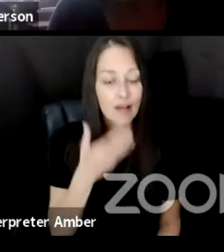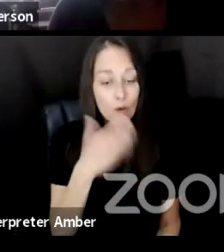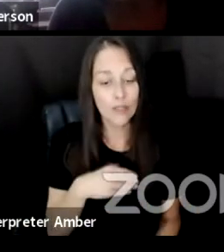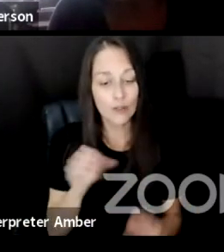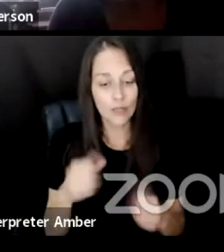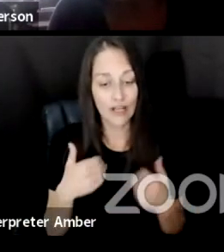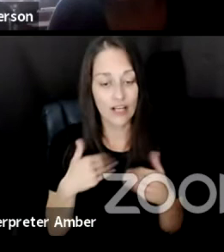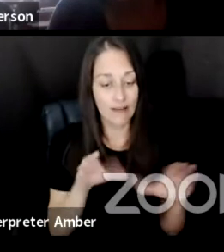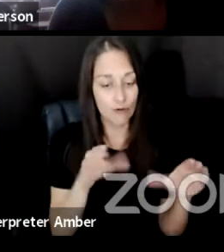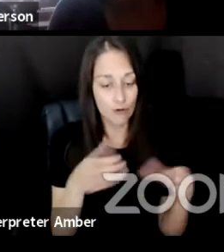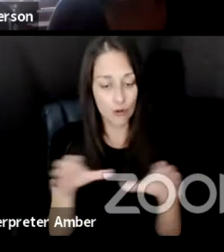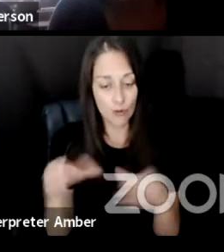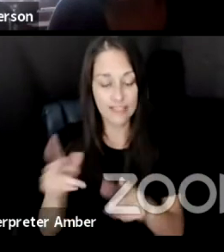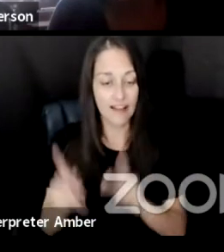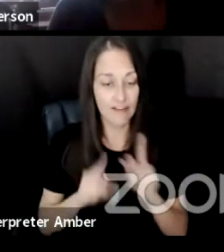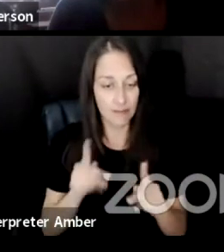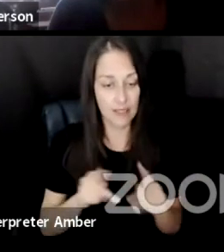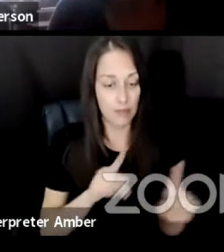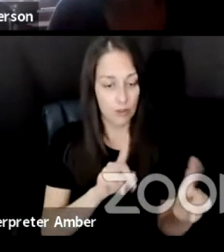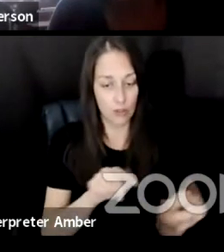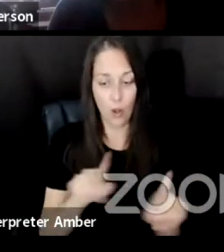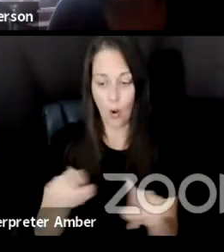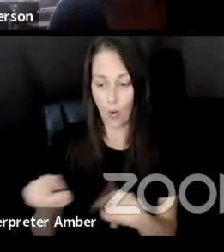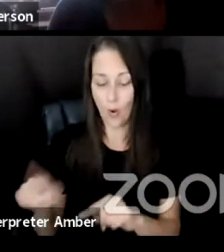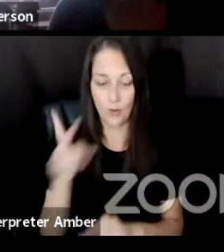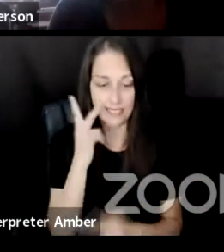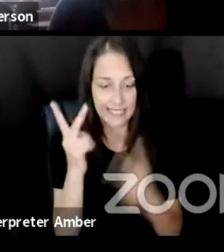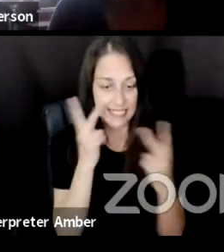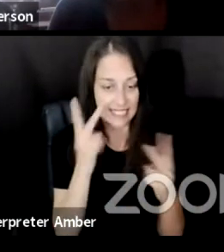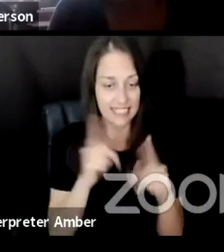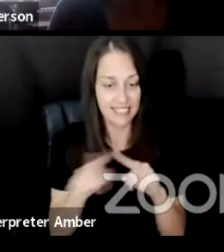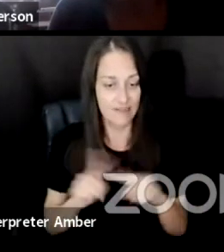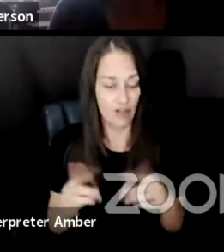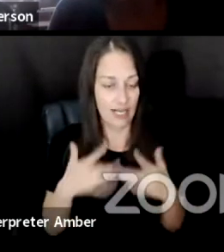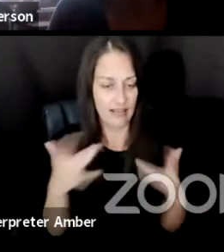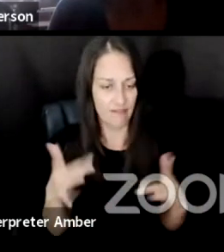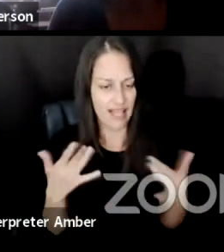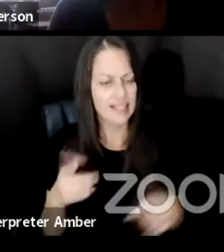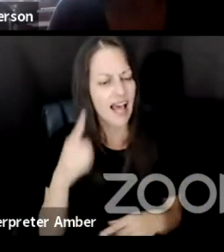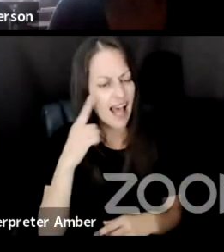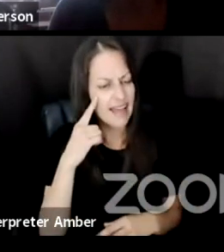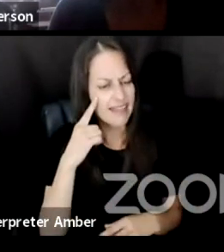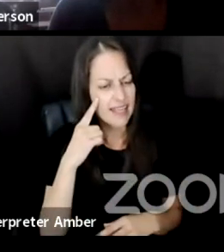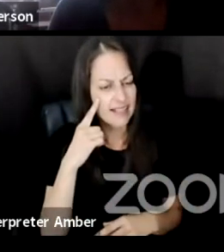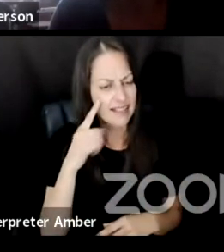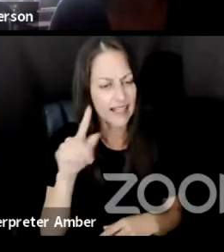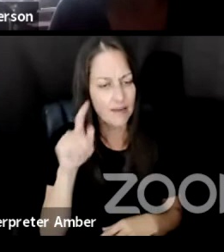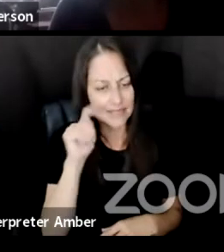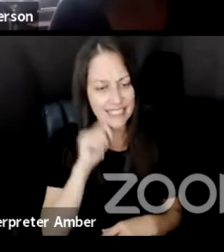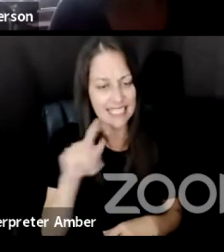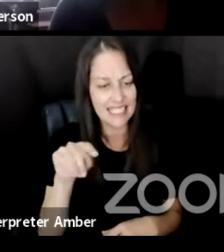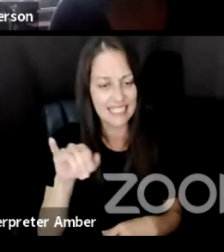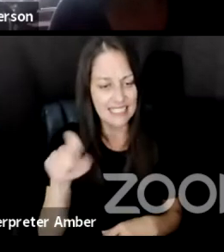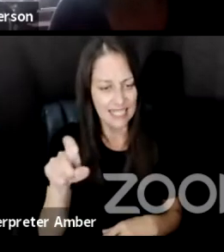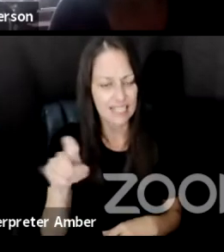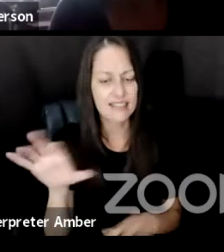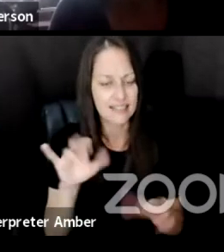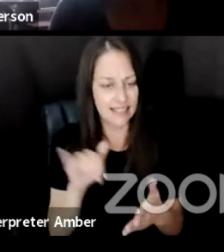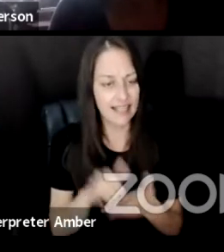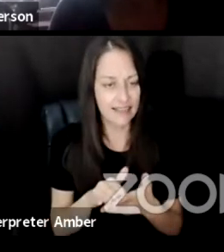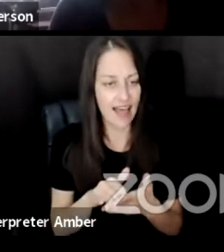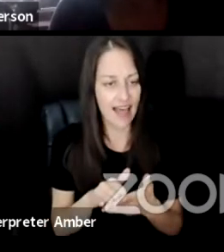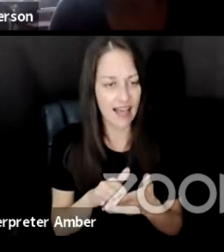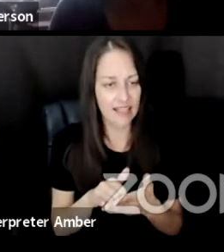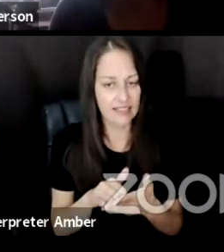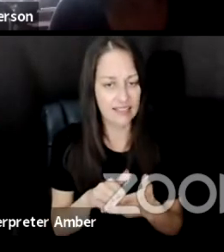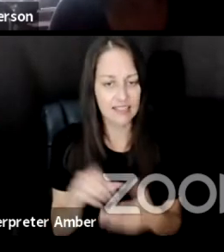things. And The Stranger did that with Teen Ticks, which was, I think it was David Schmader who did that. Disha,